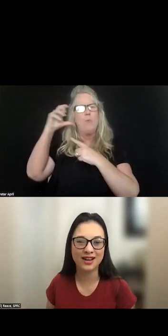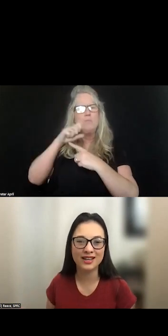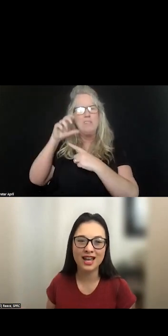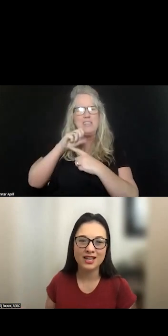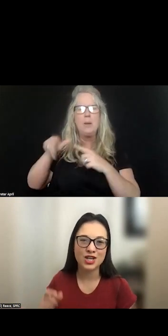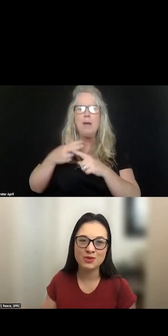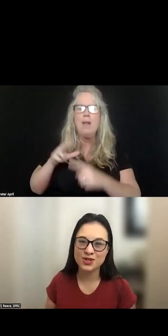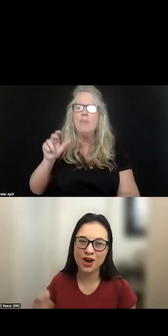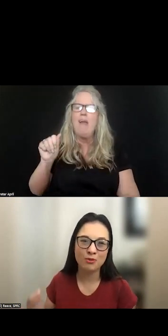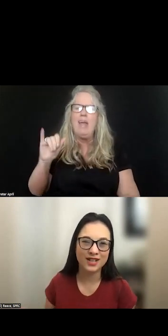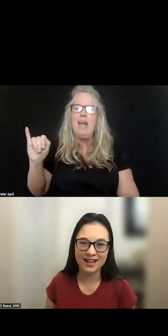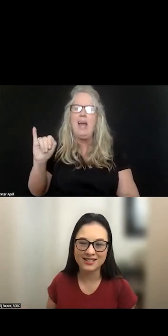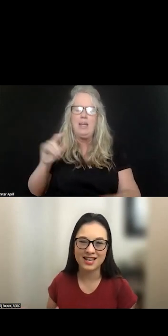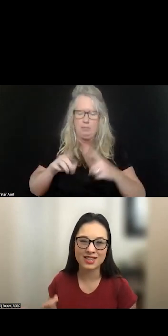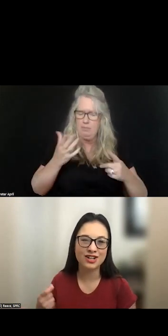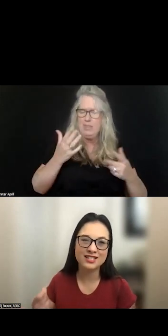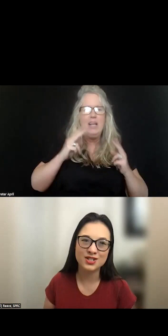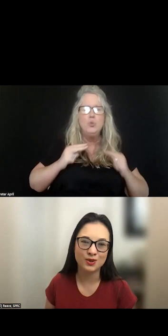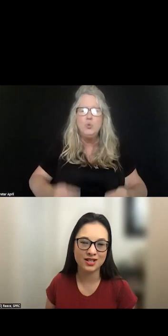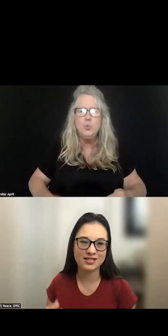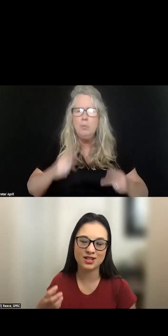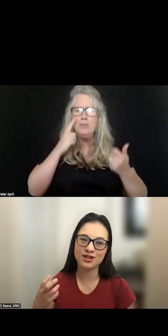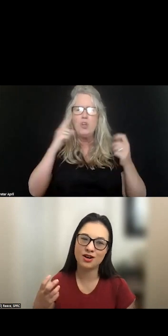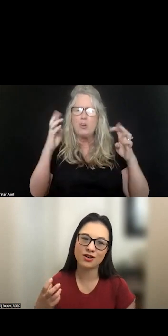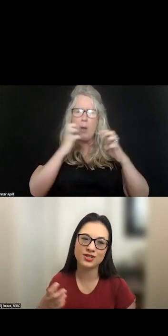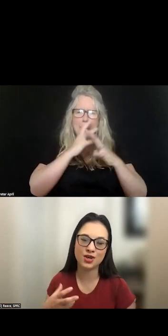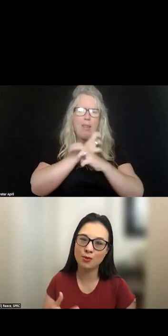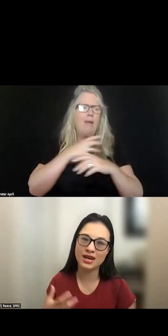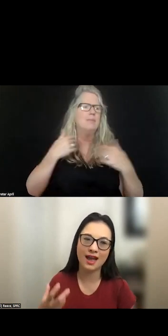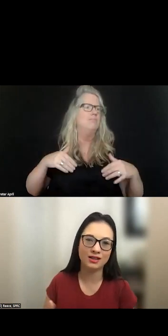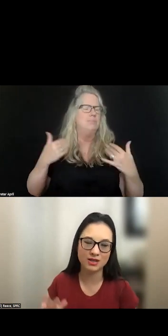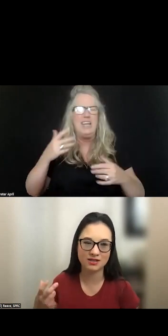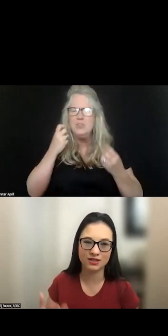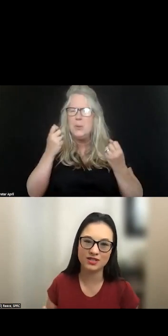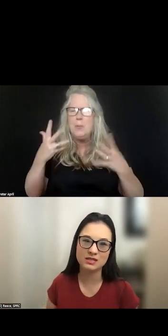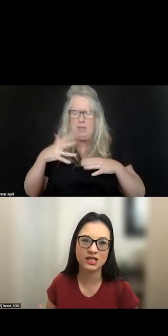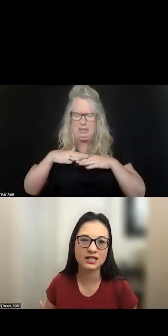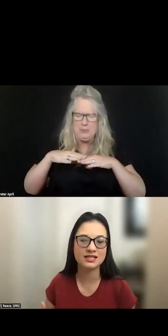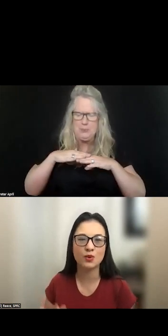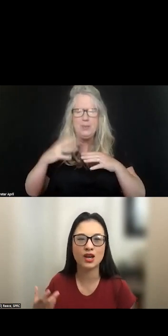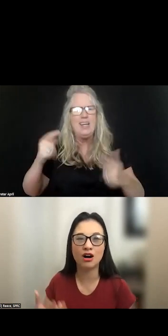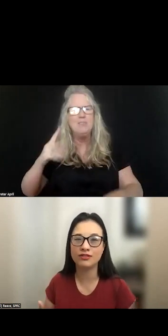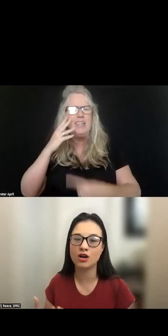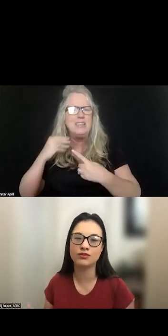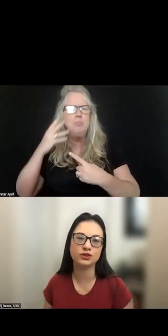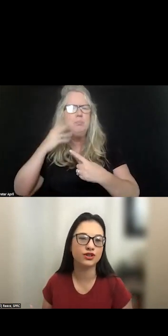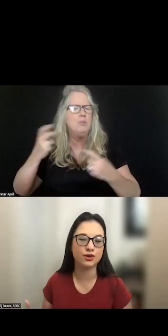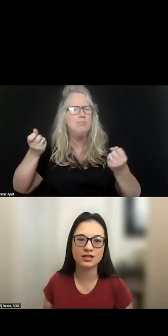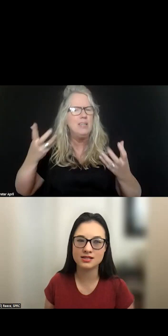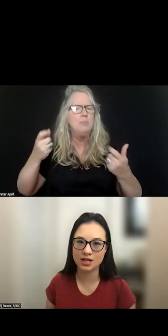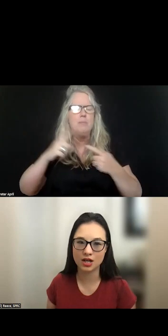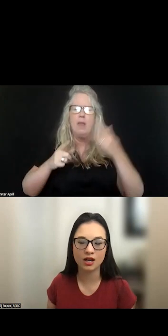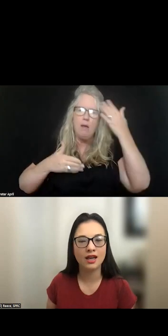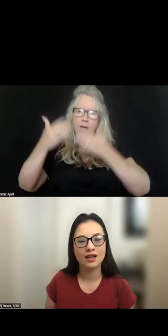story, right? Humans are complex and there is nuance, and there are so many elements of lived experience that we often overlook or